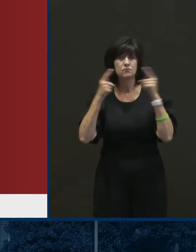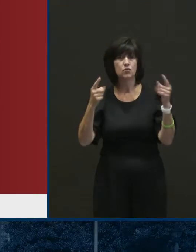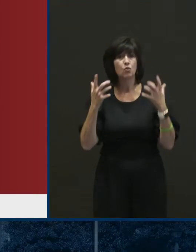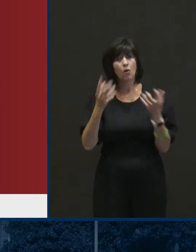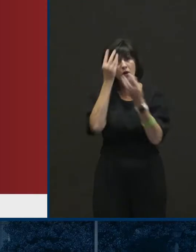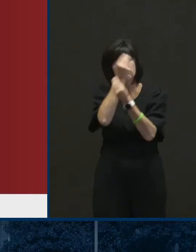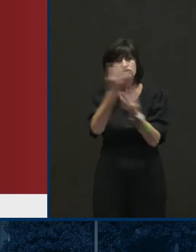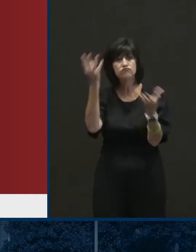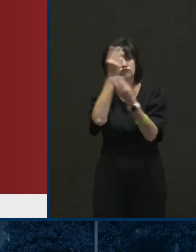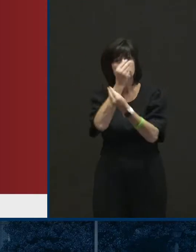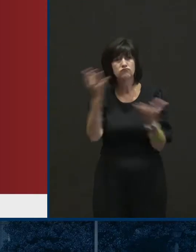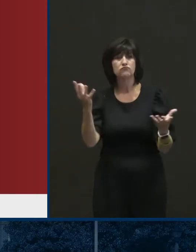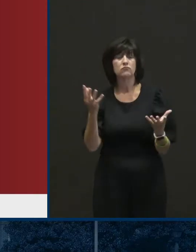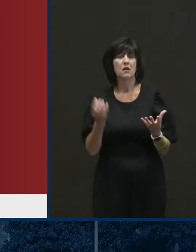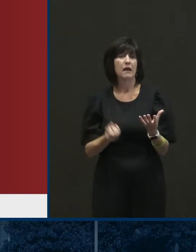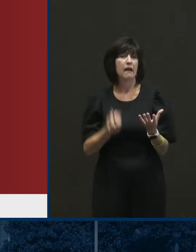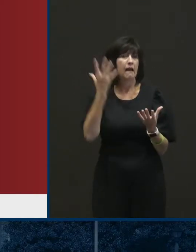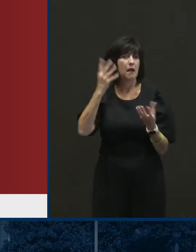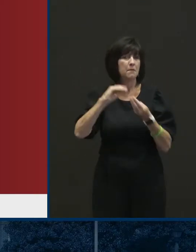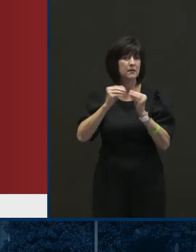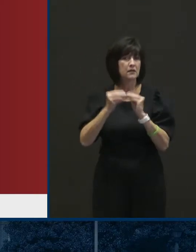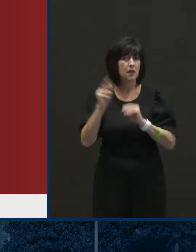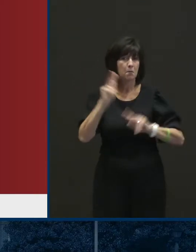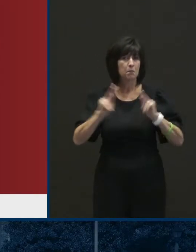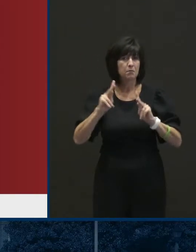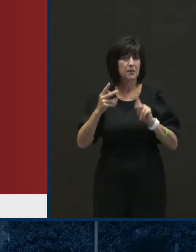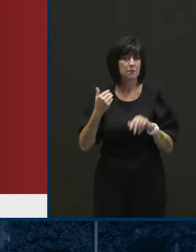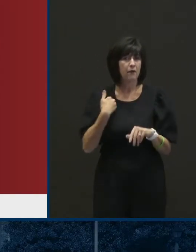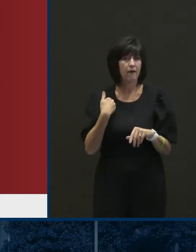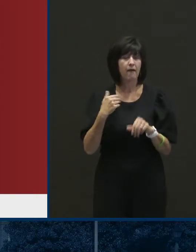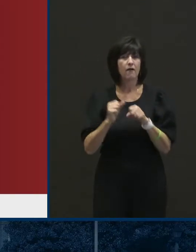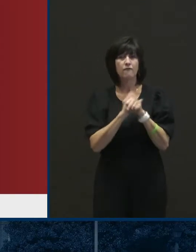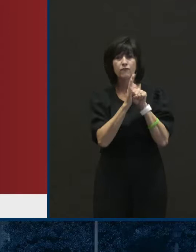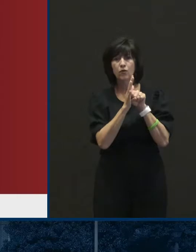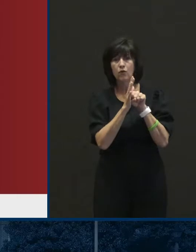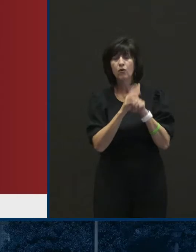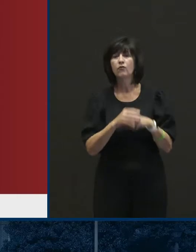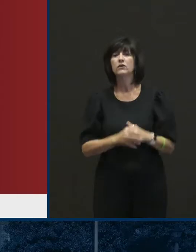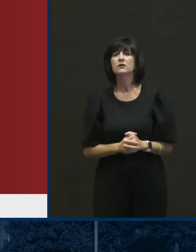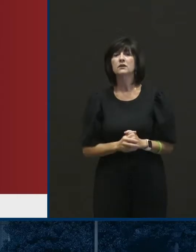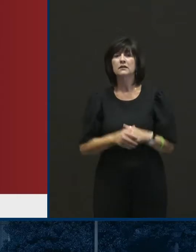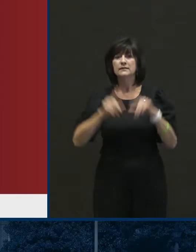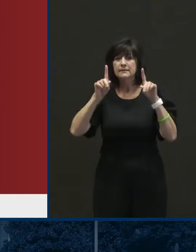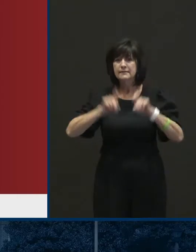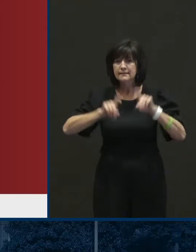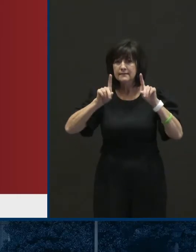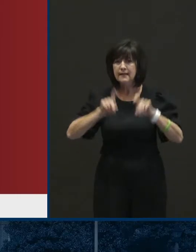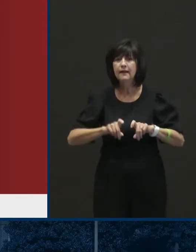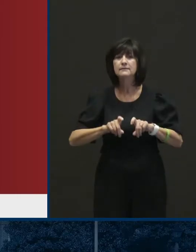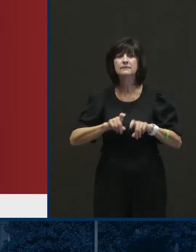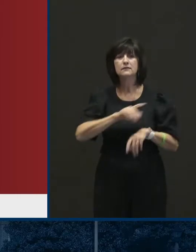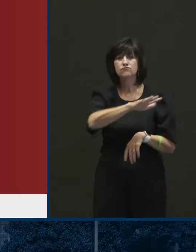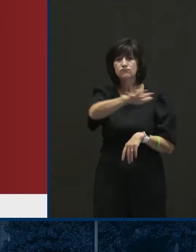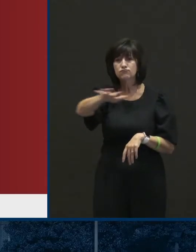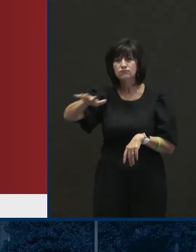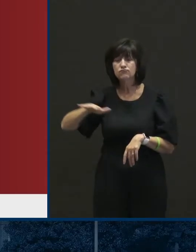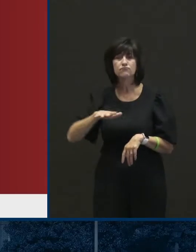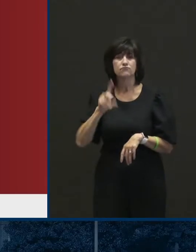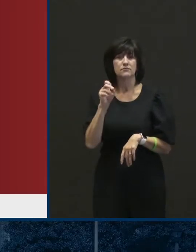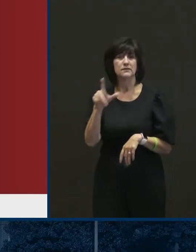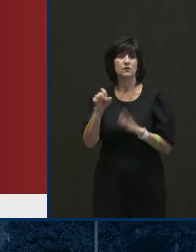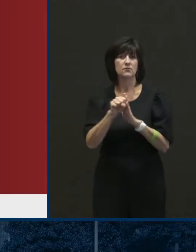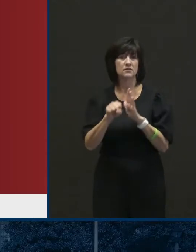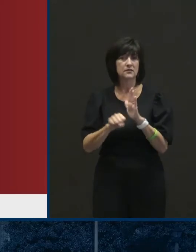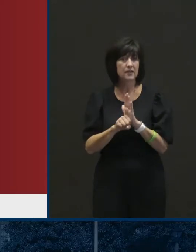in terms of the number of positive cases, the testing that's happening across our state,